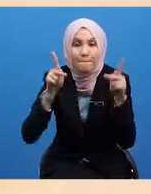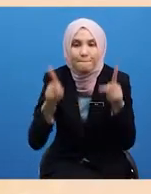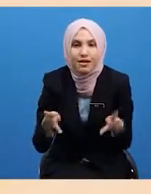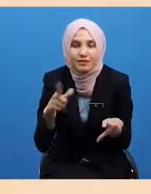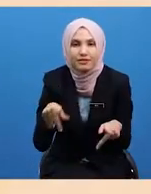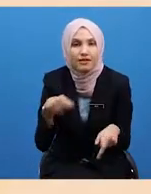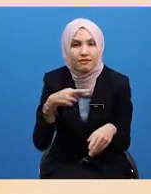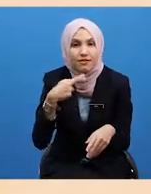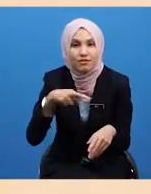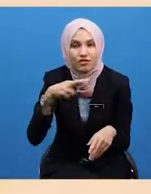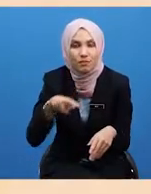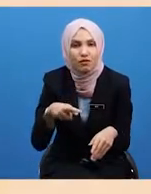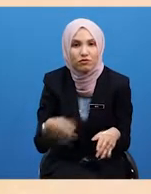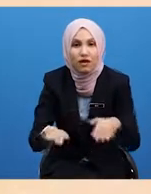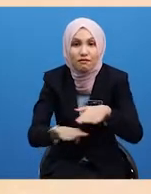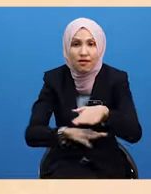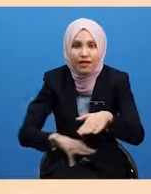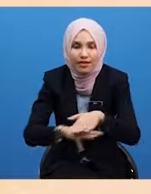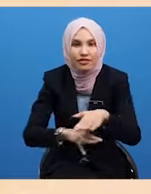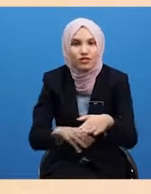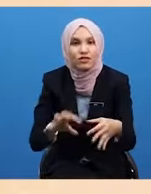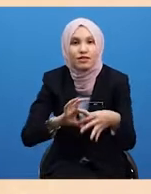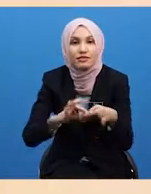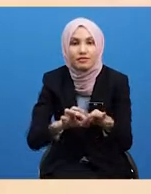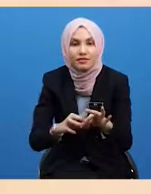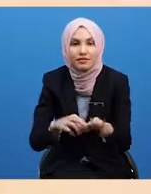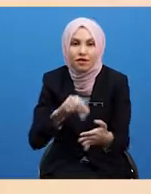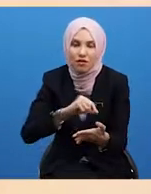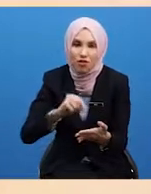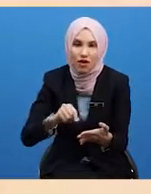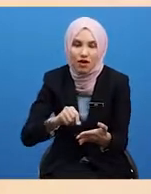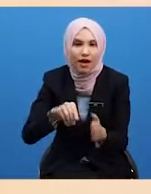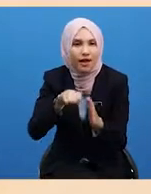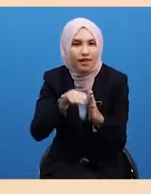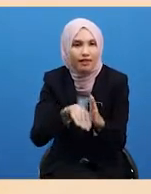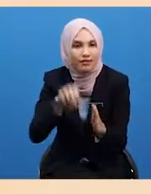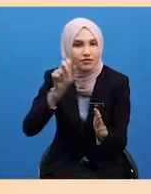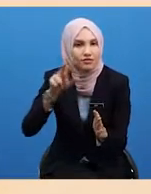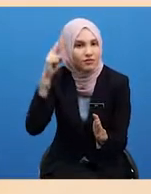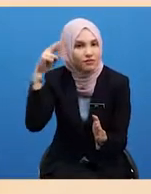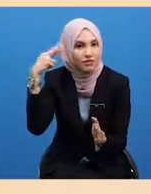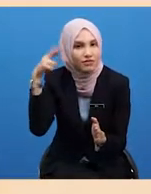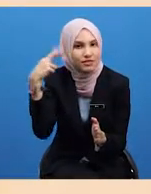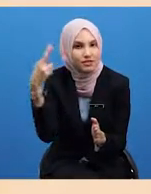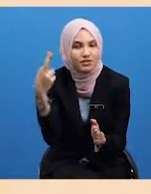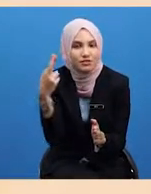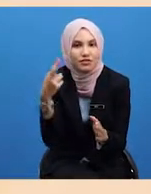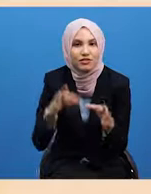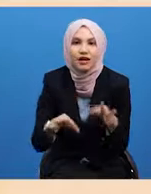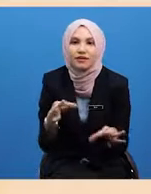the story. Write at least 3 reasons to justify your answer.